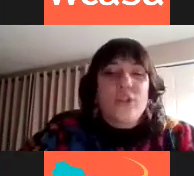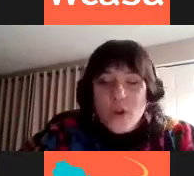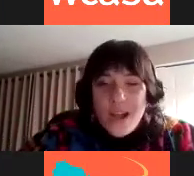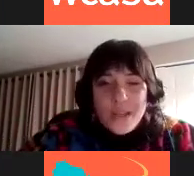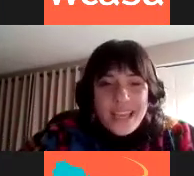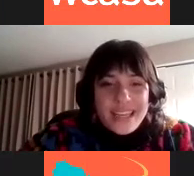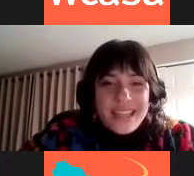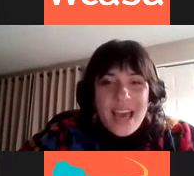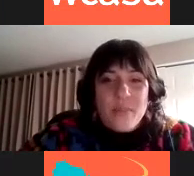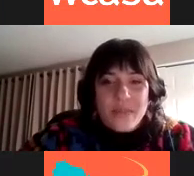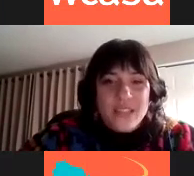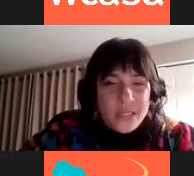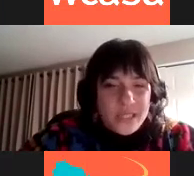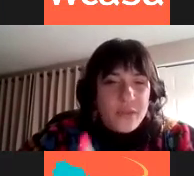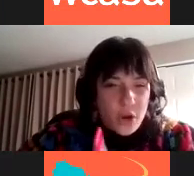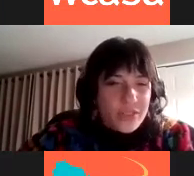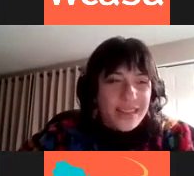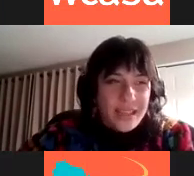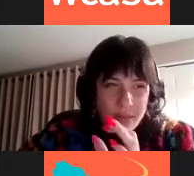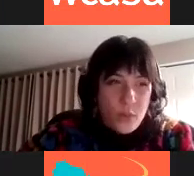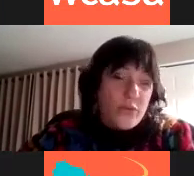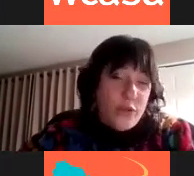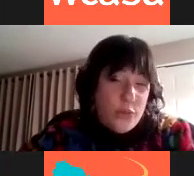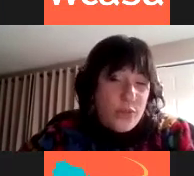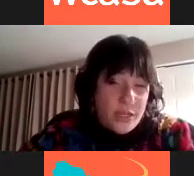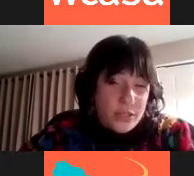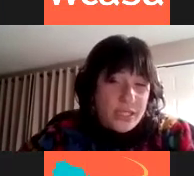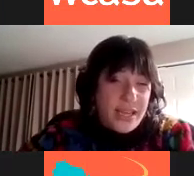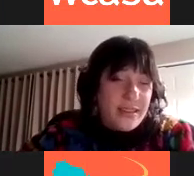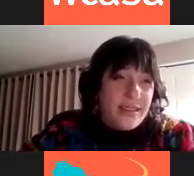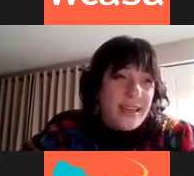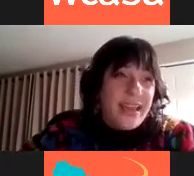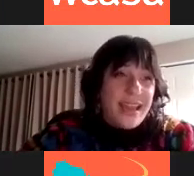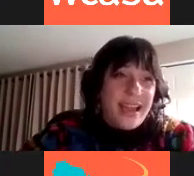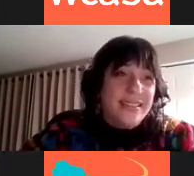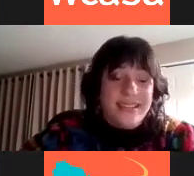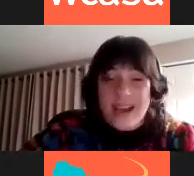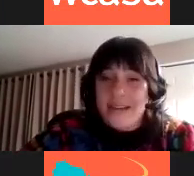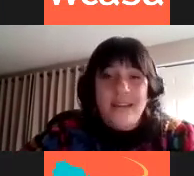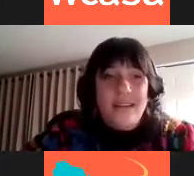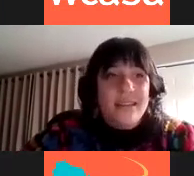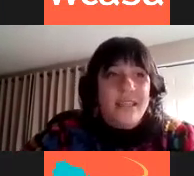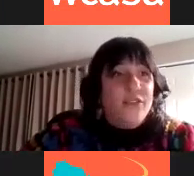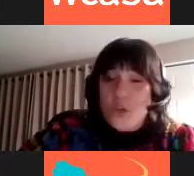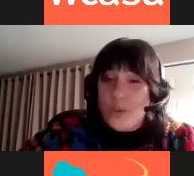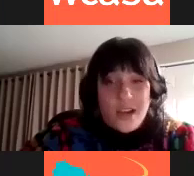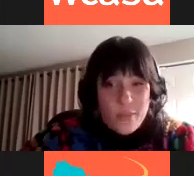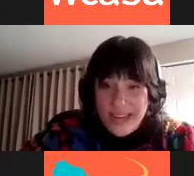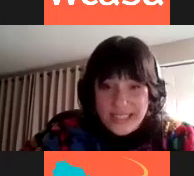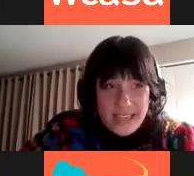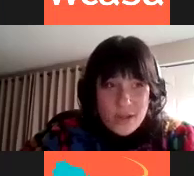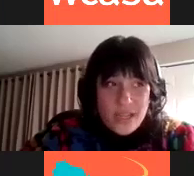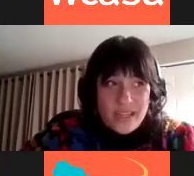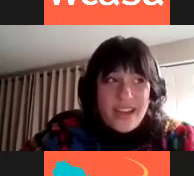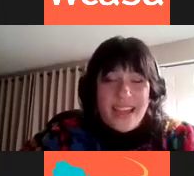It's a little more complicated than that, but that's really the part that I think is important for youth to understand that like AI is not giving you an